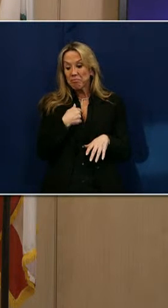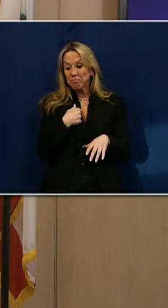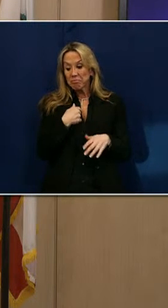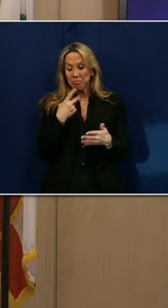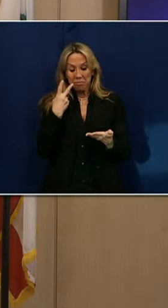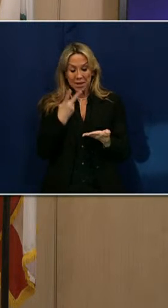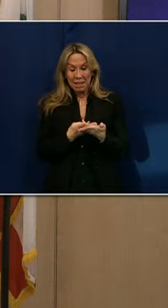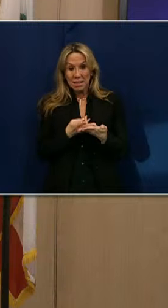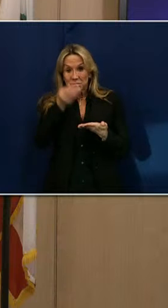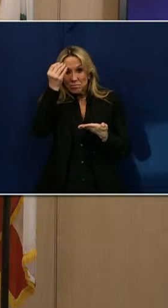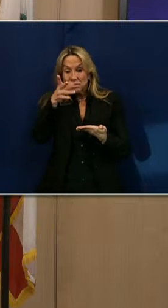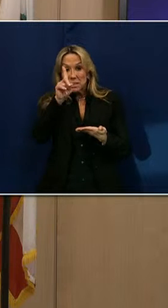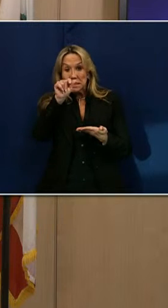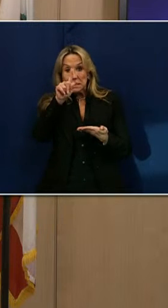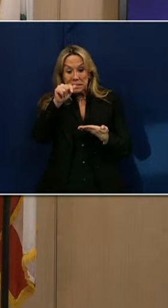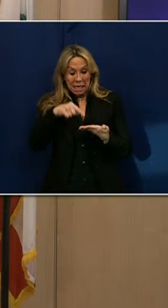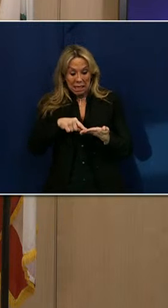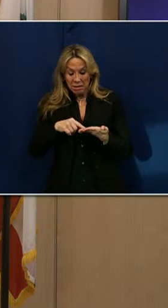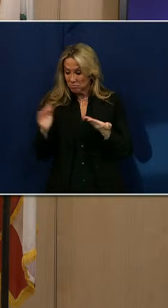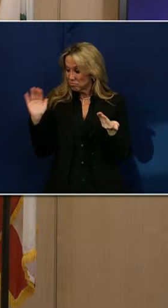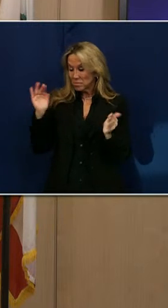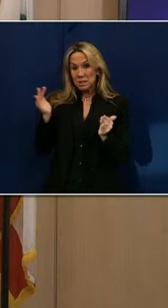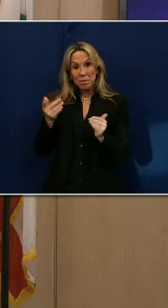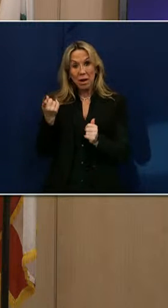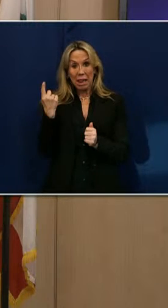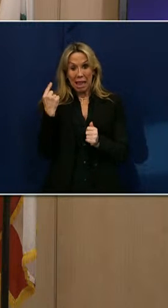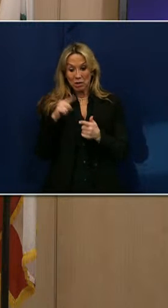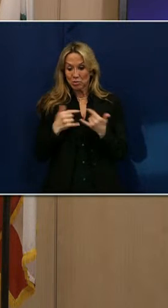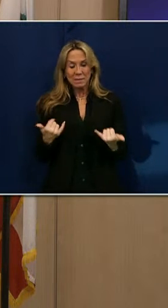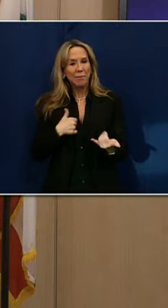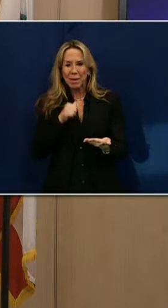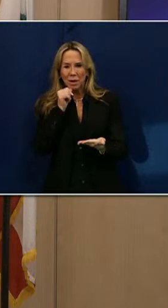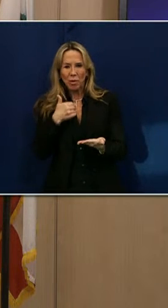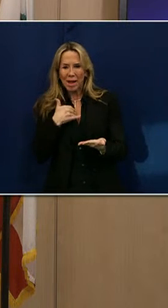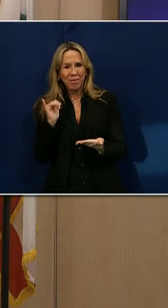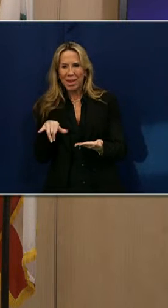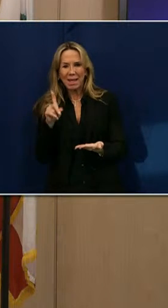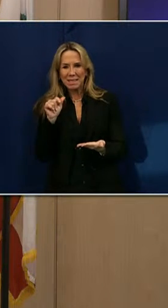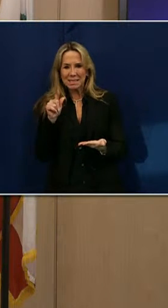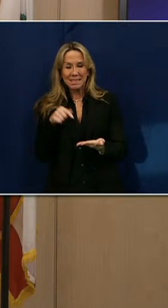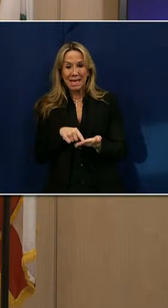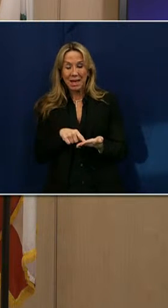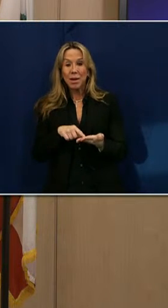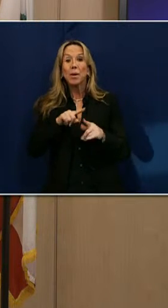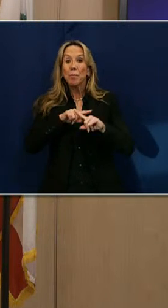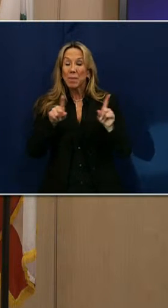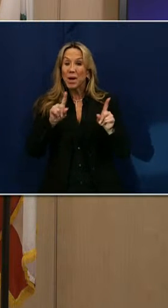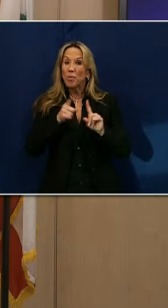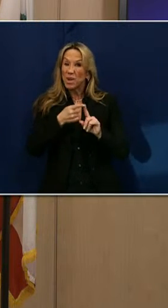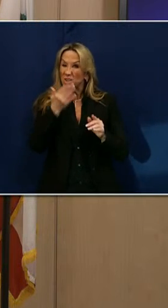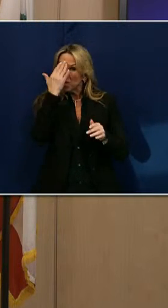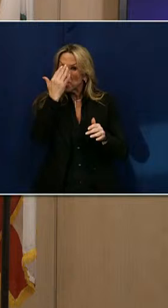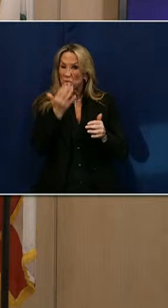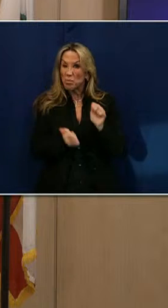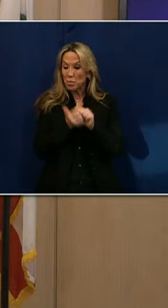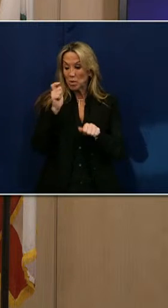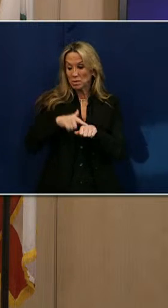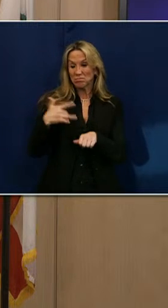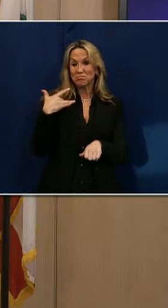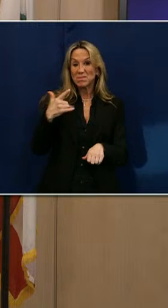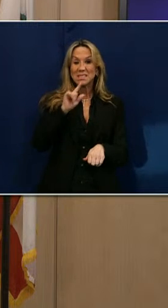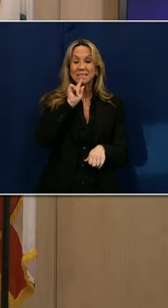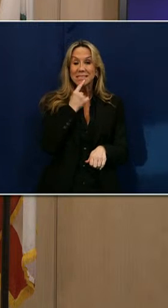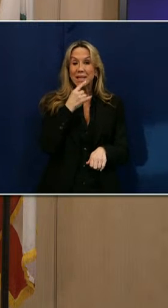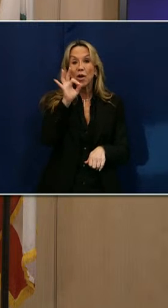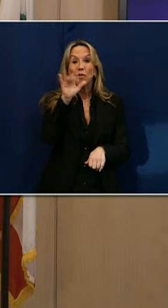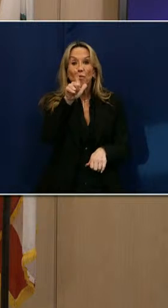any data to compare where we were at the same time last year. When we have a very severe flu season, which we